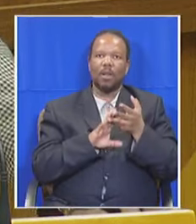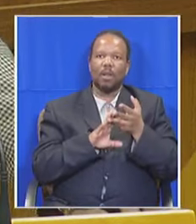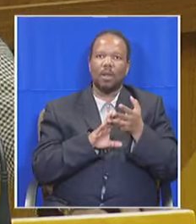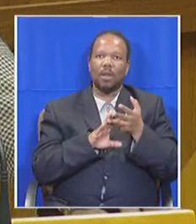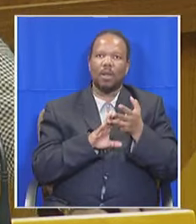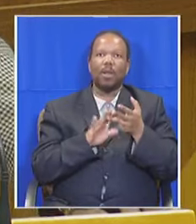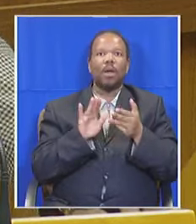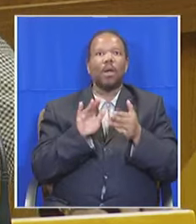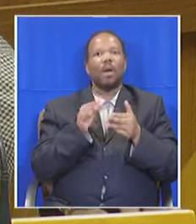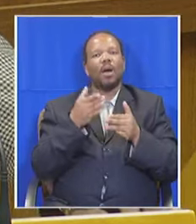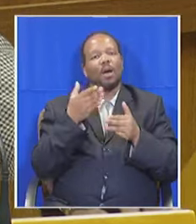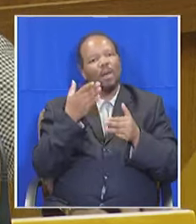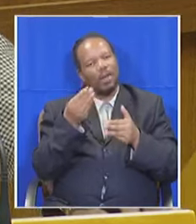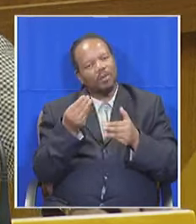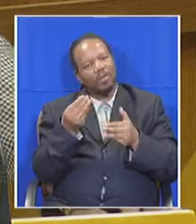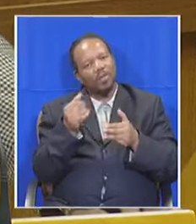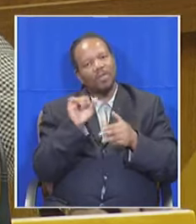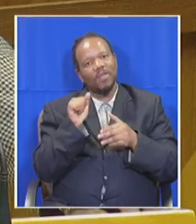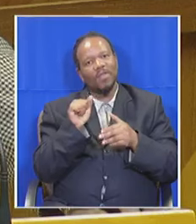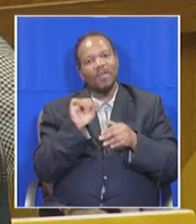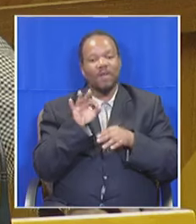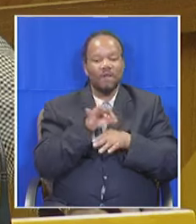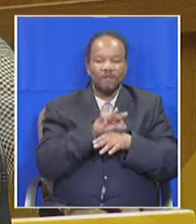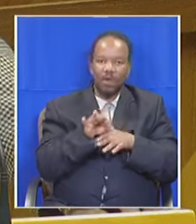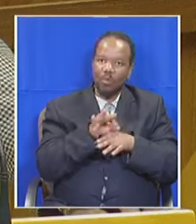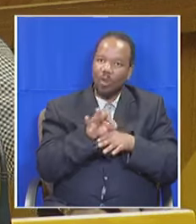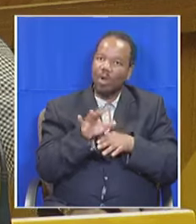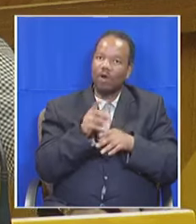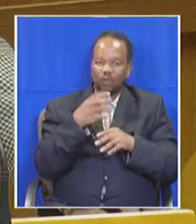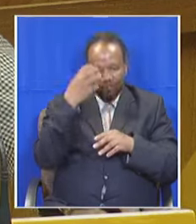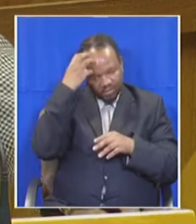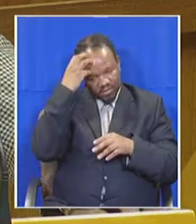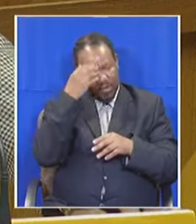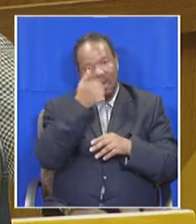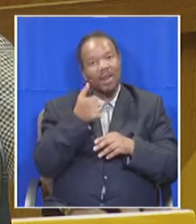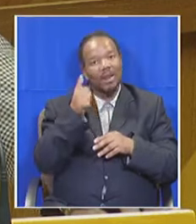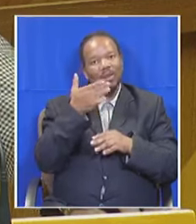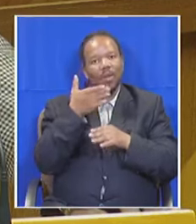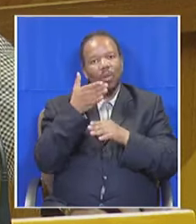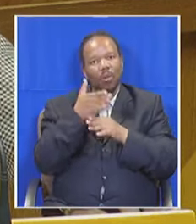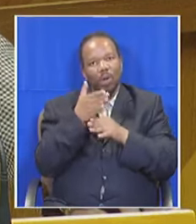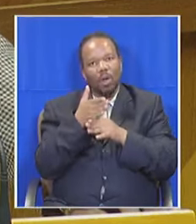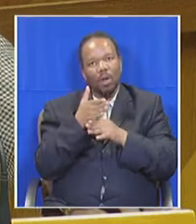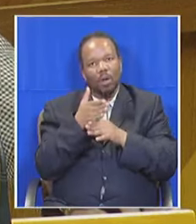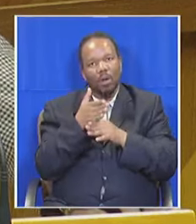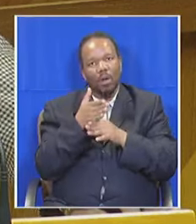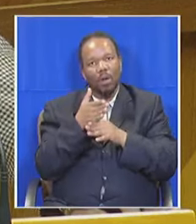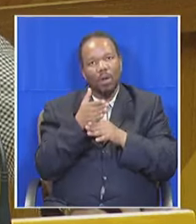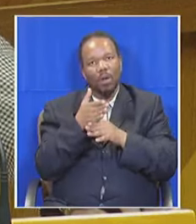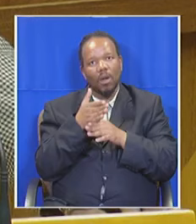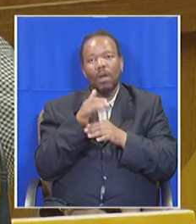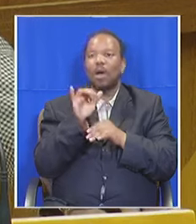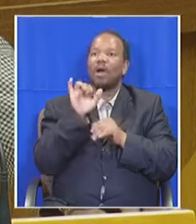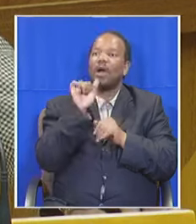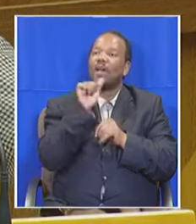pragmatic statutory framework within which traditional leaders can operate are the objects of and principles of the